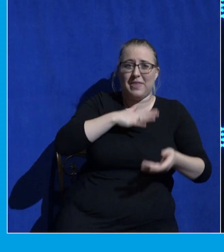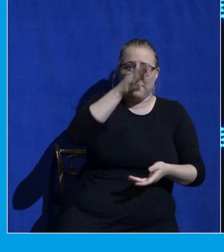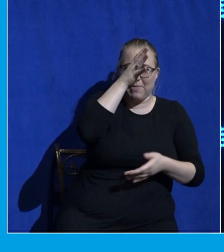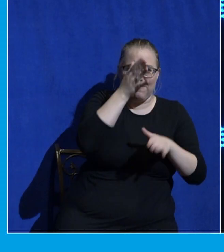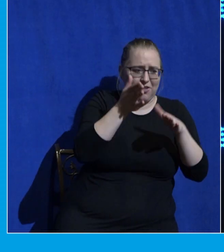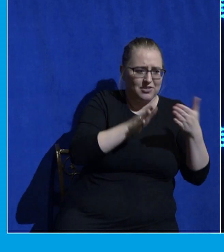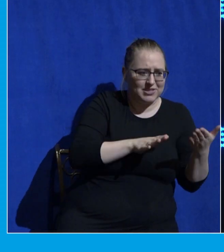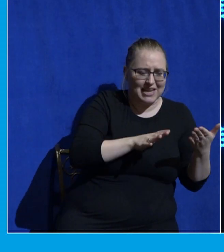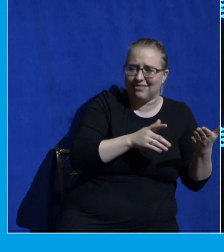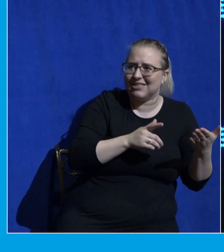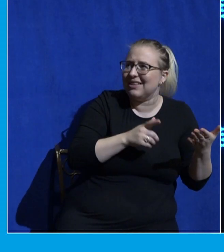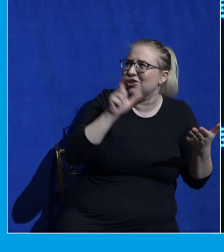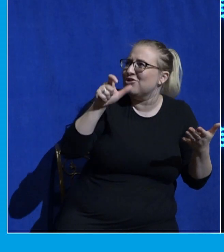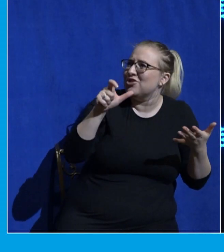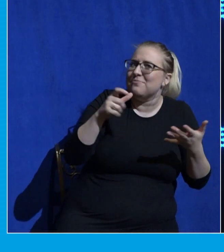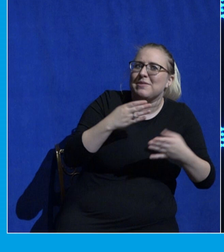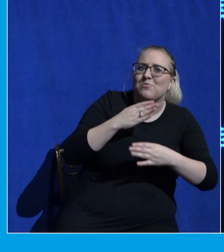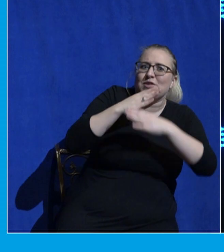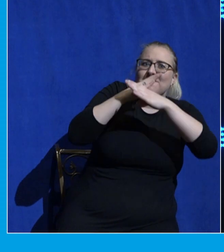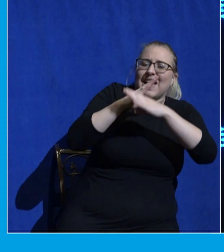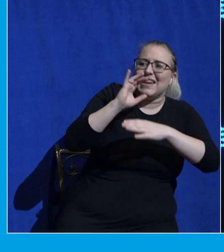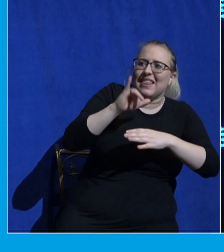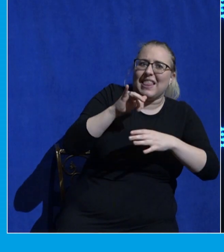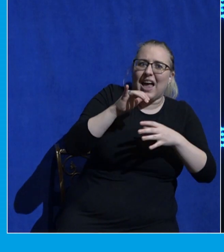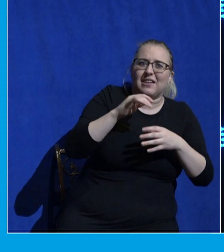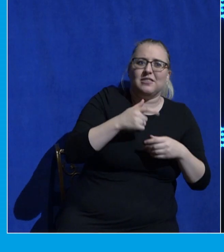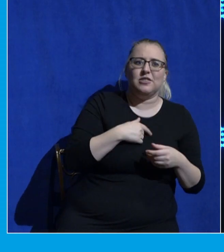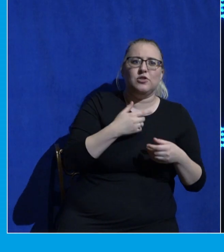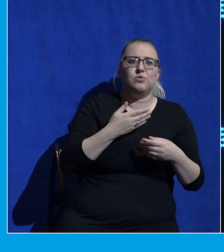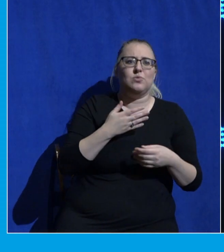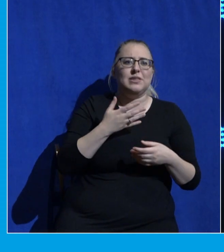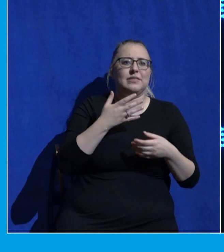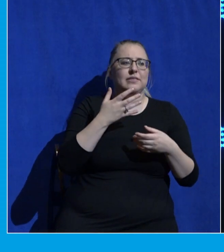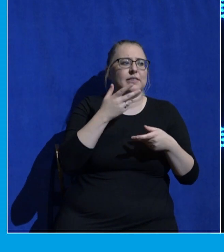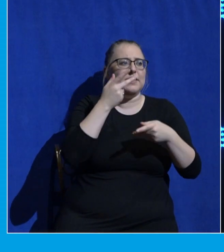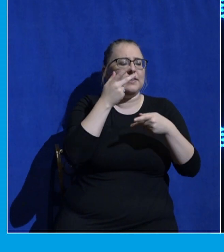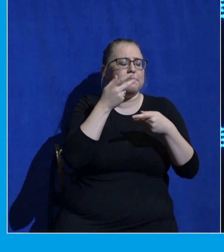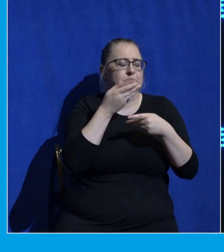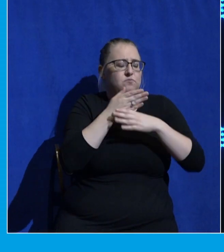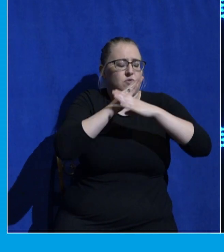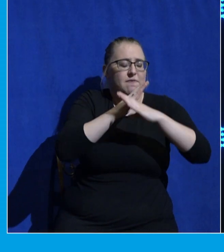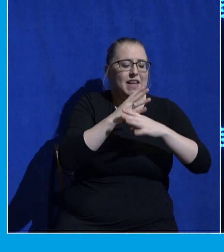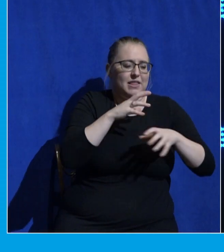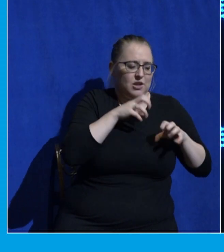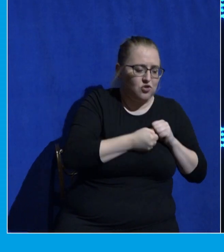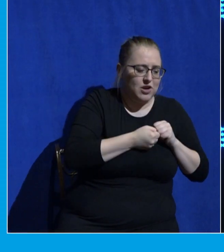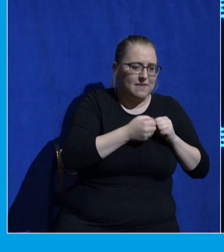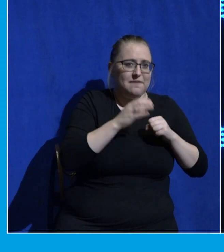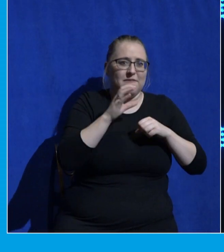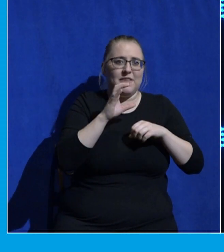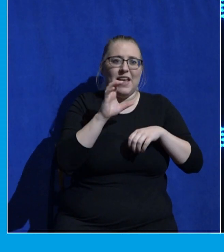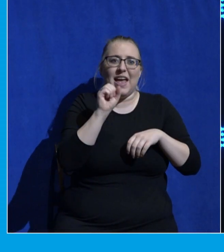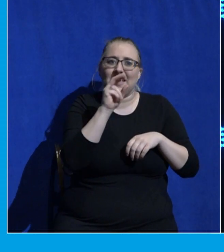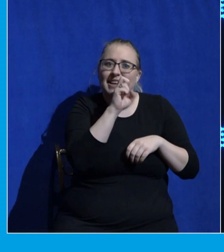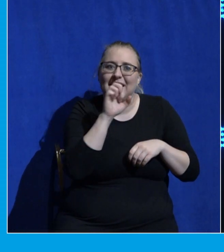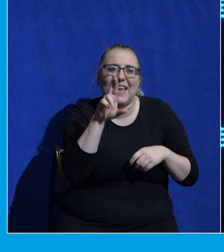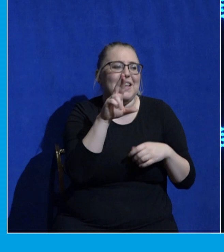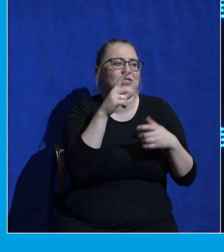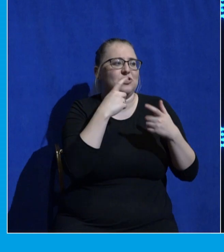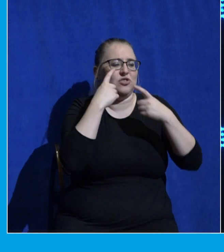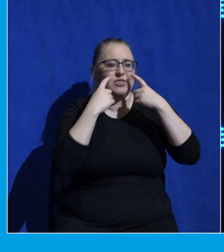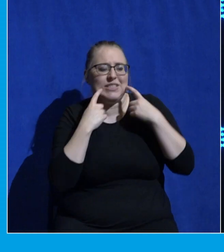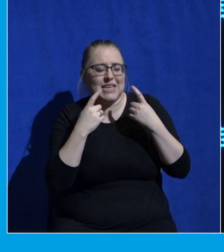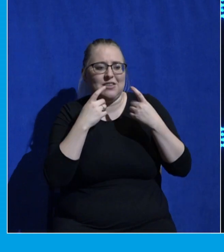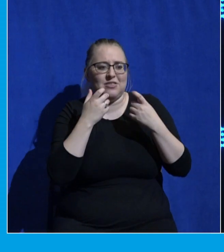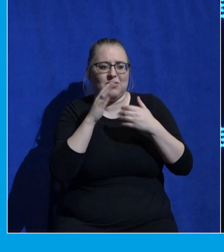I thought, God, you're my keeper. So that means that you'll keep the cancer away. You'll keep the grief away. You'll keep all the pain away. You'll keep the tears away.